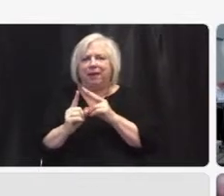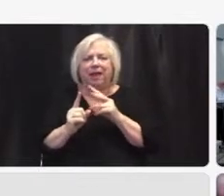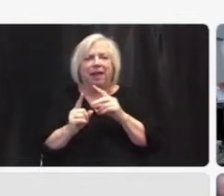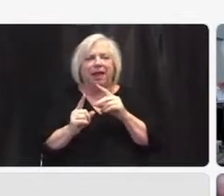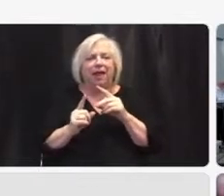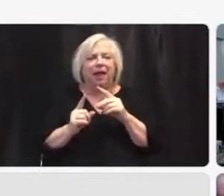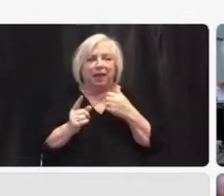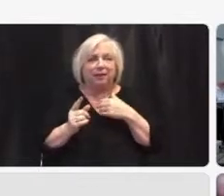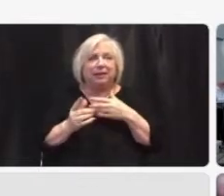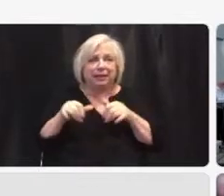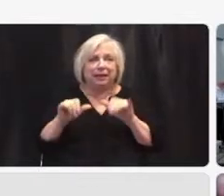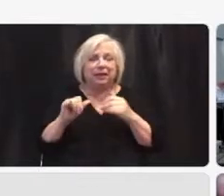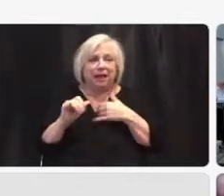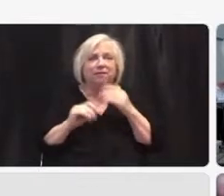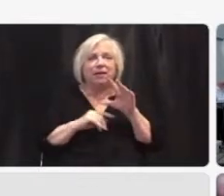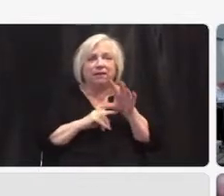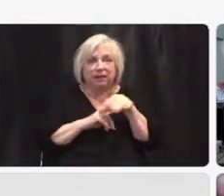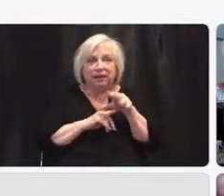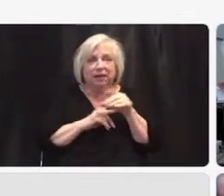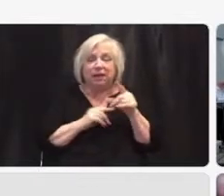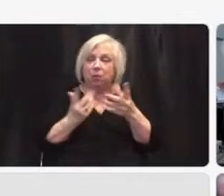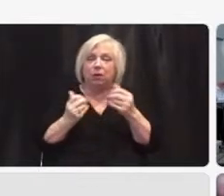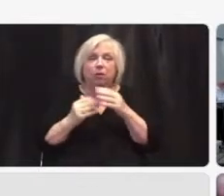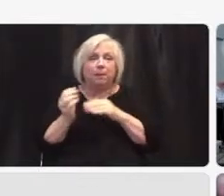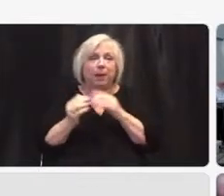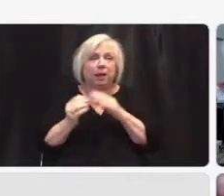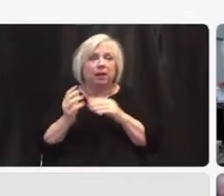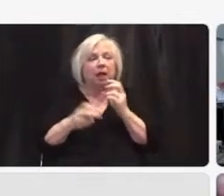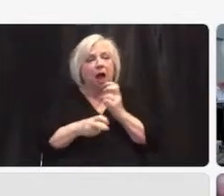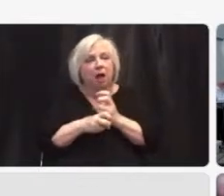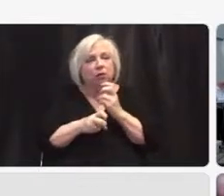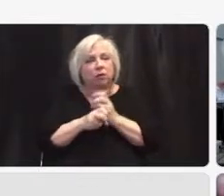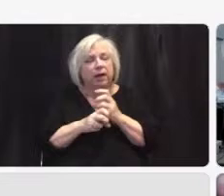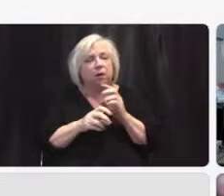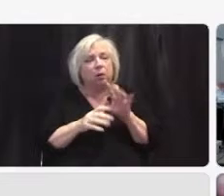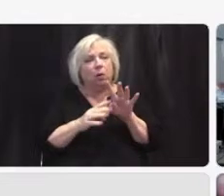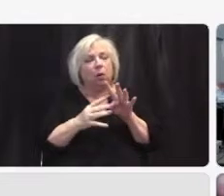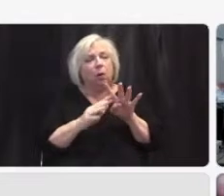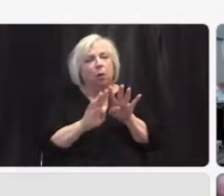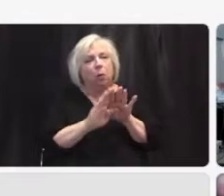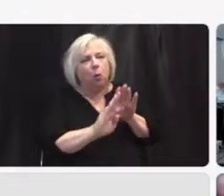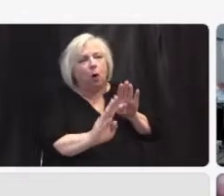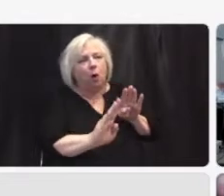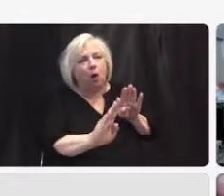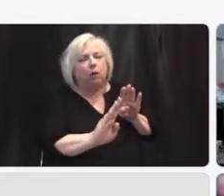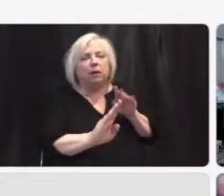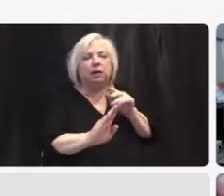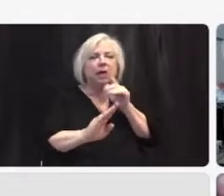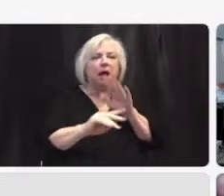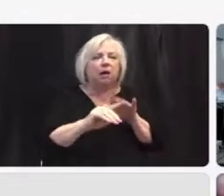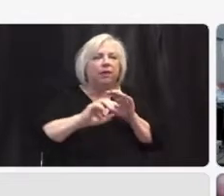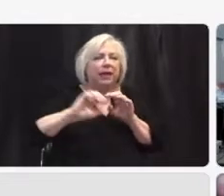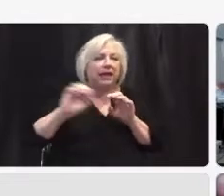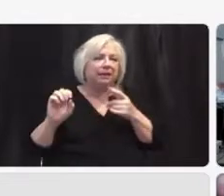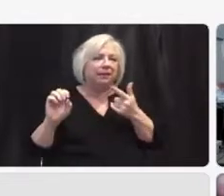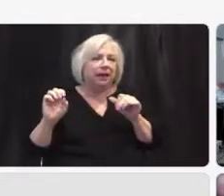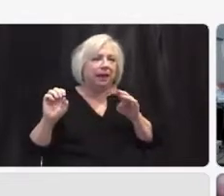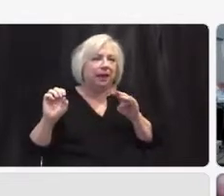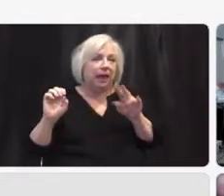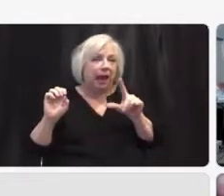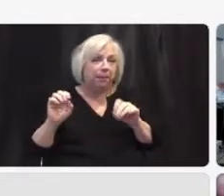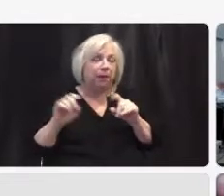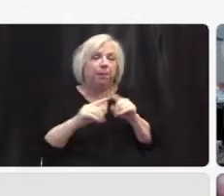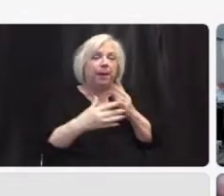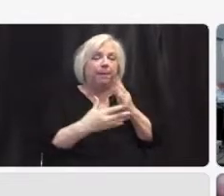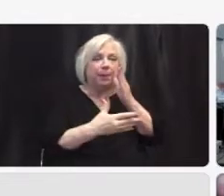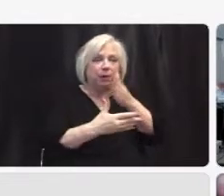going to do that. And he was going to construct a concrete block wall between us. Not on the east side, the Gamble side. He was going to put it